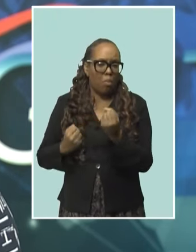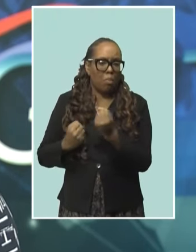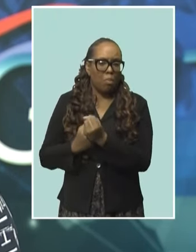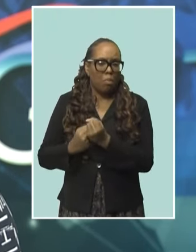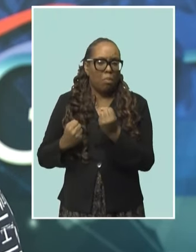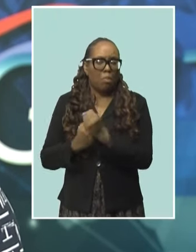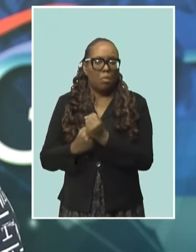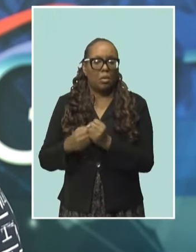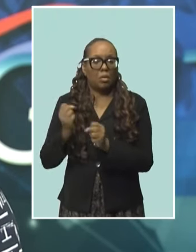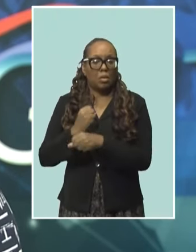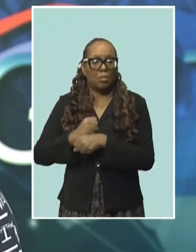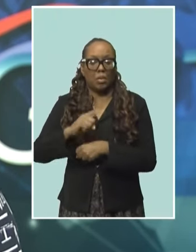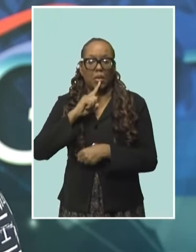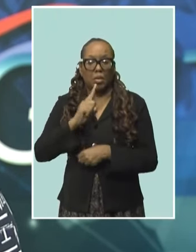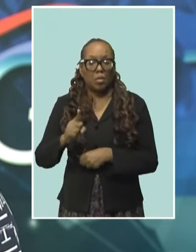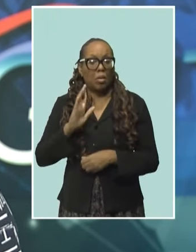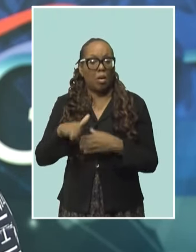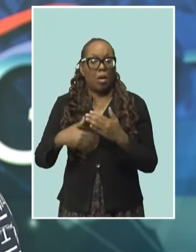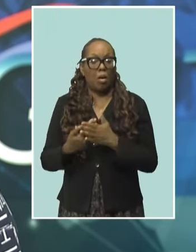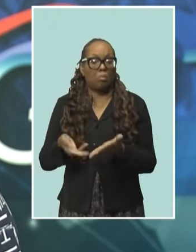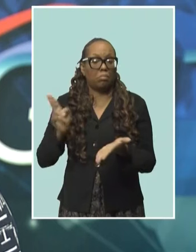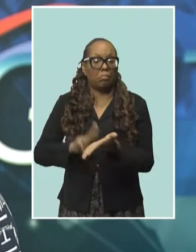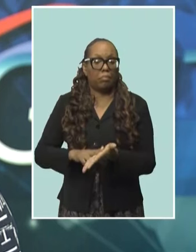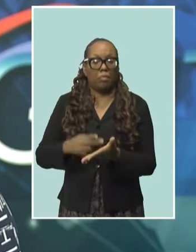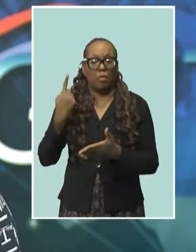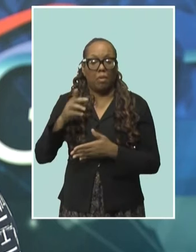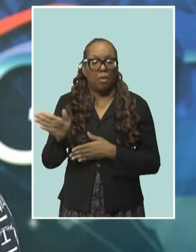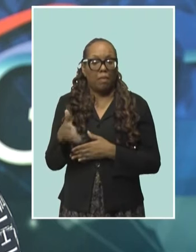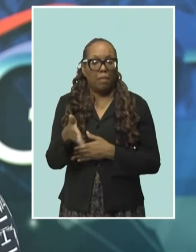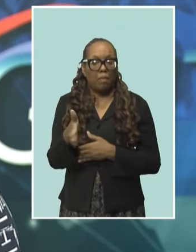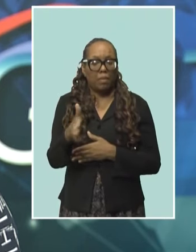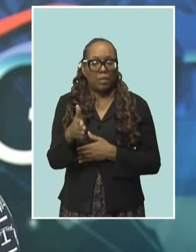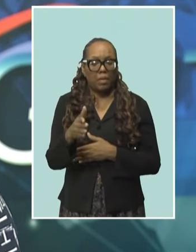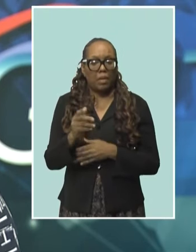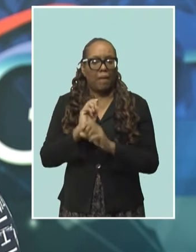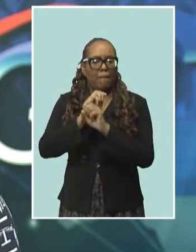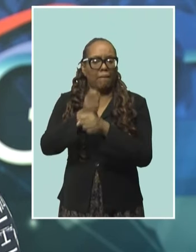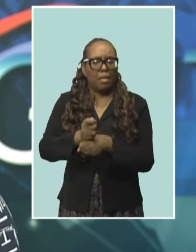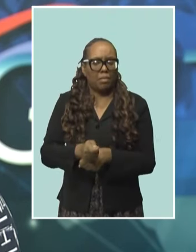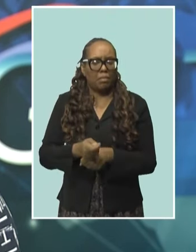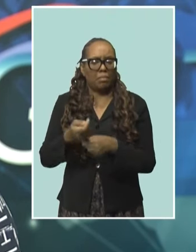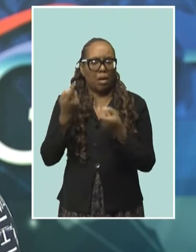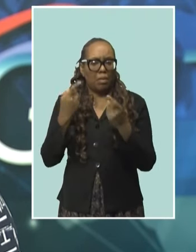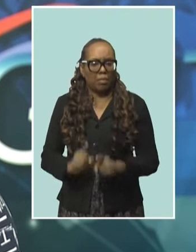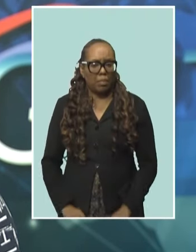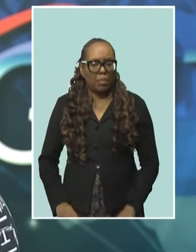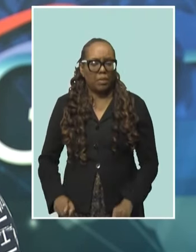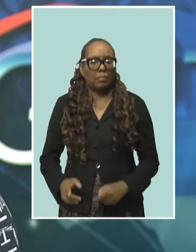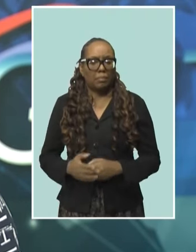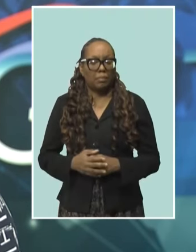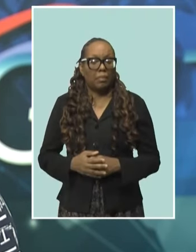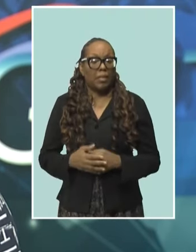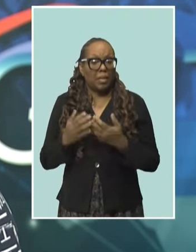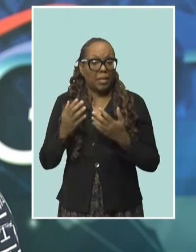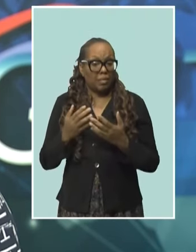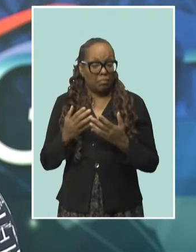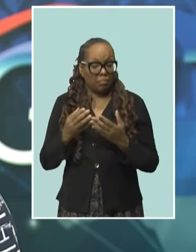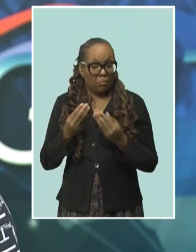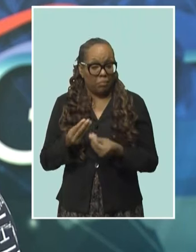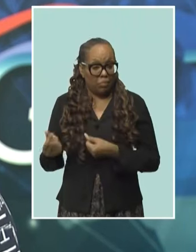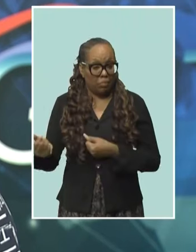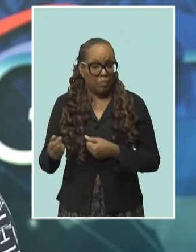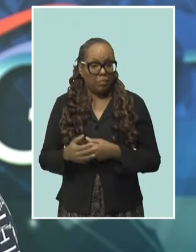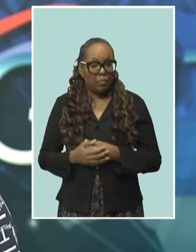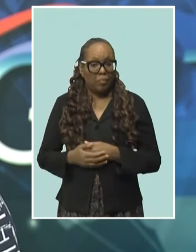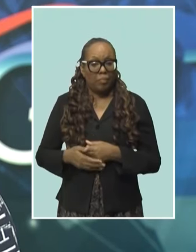fishing agreements. He was speaking during the opening ceremony of a two-day technical workshop on the ratification and implementation of the